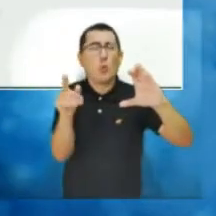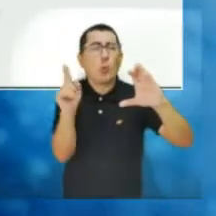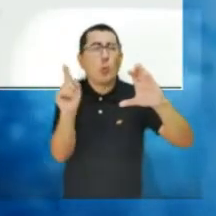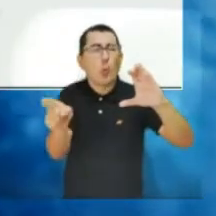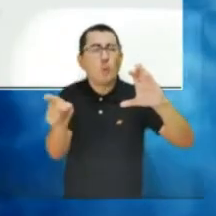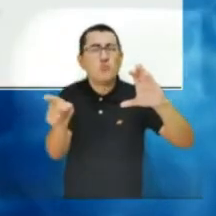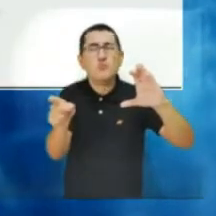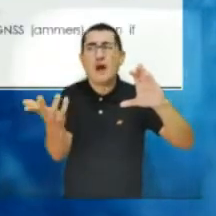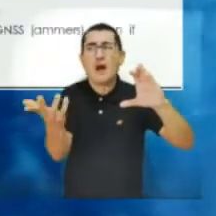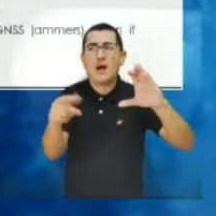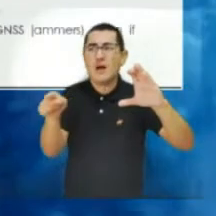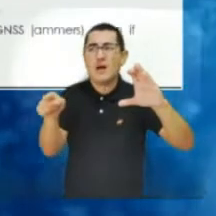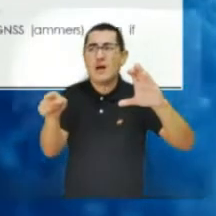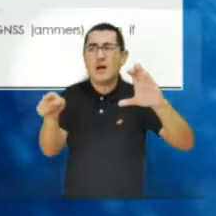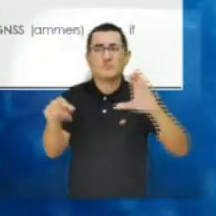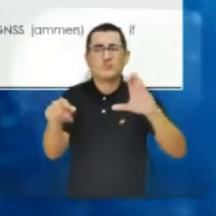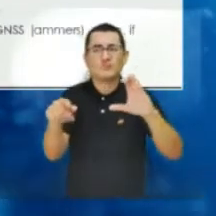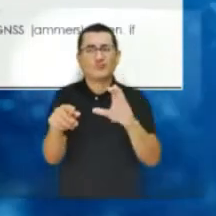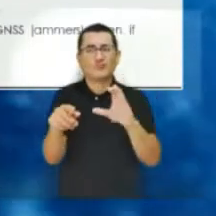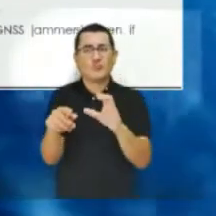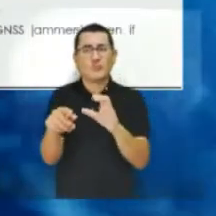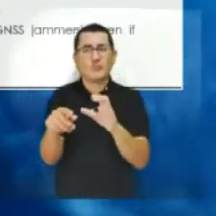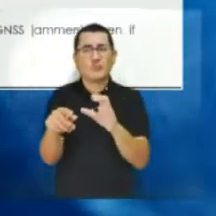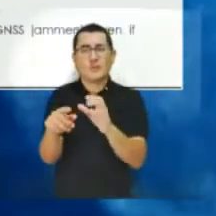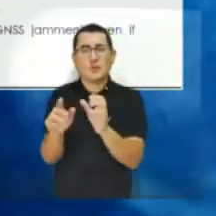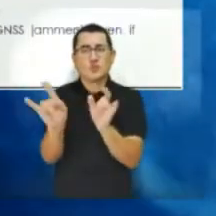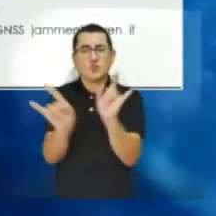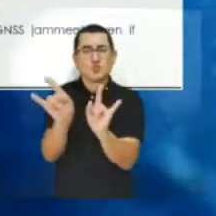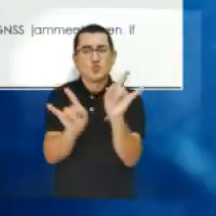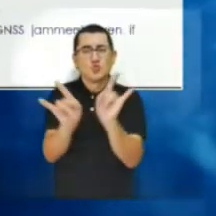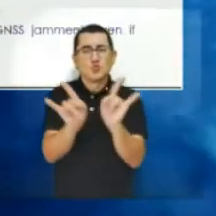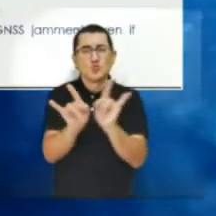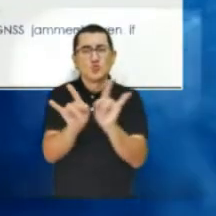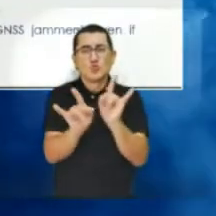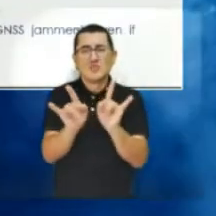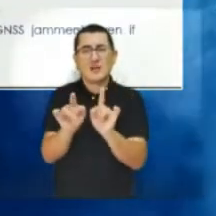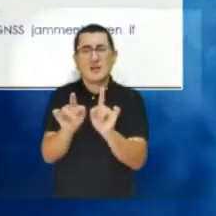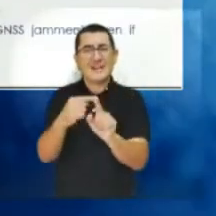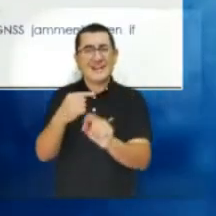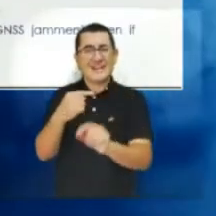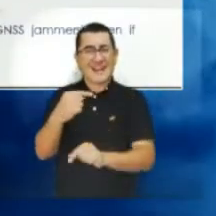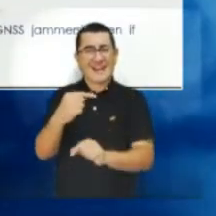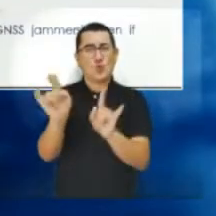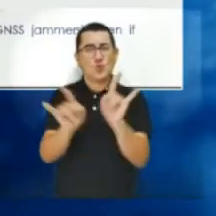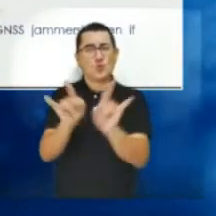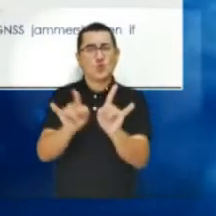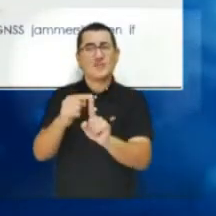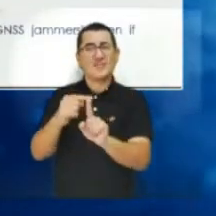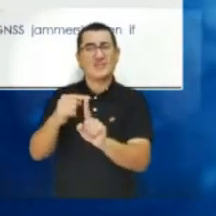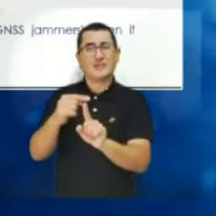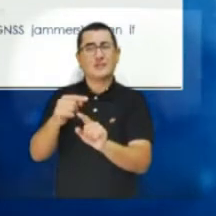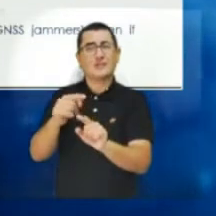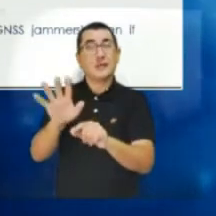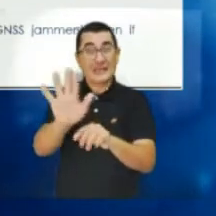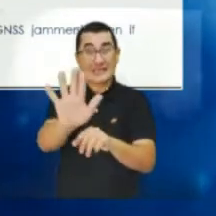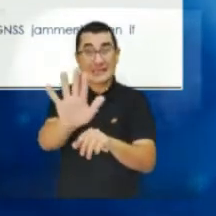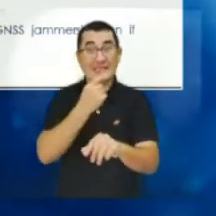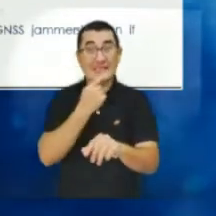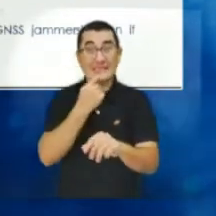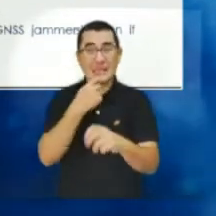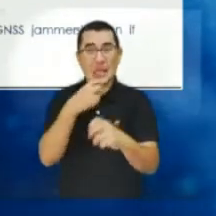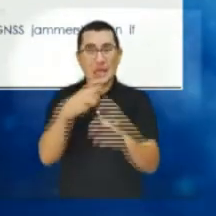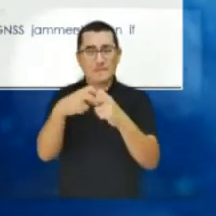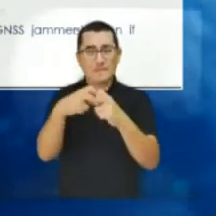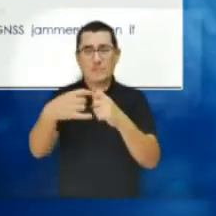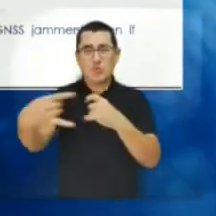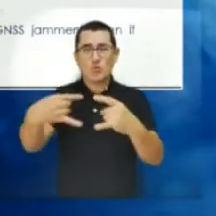disappear. So the growing menace also of interference is due to the increasingly dense and